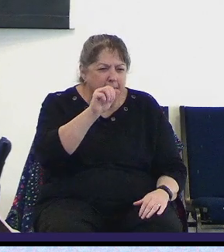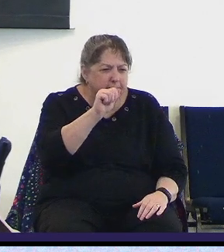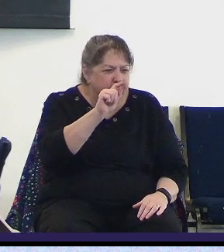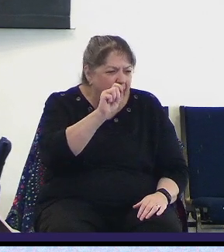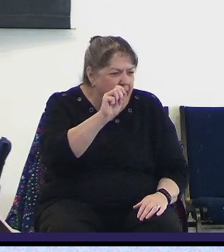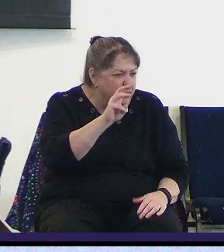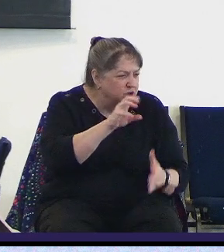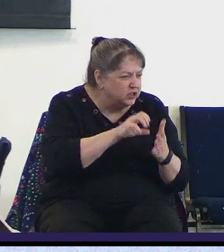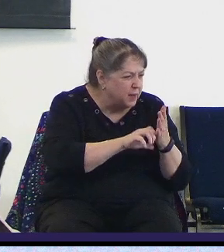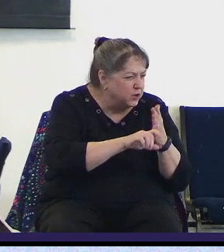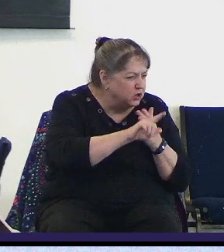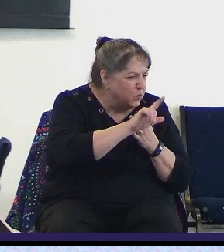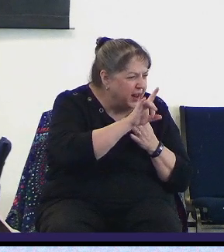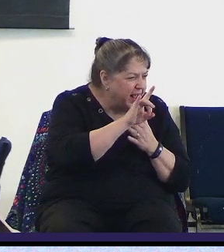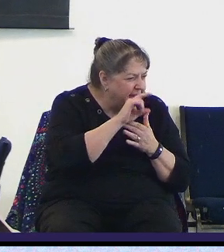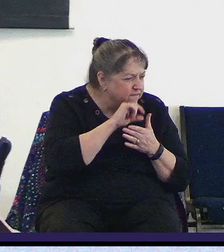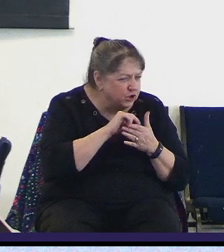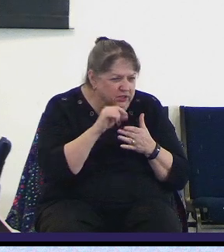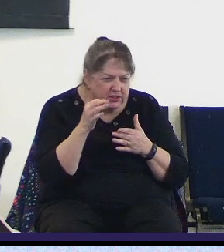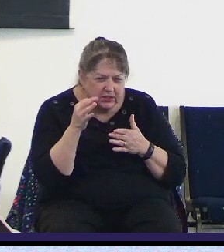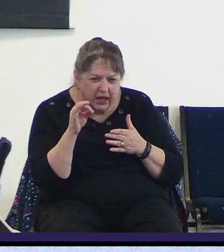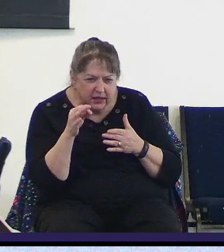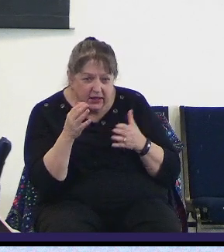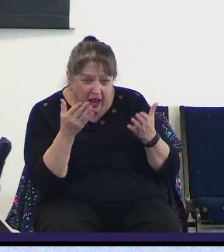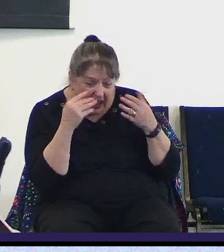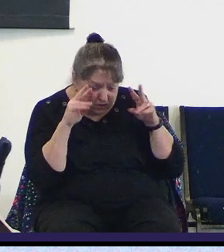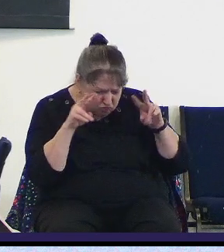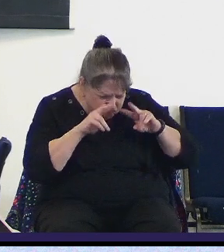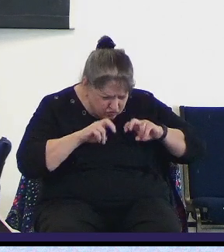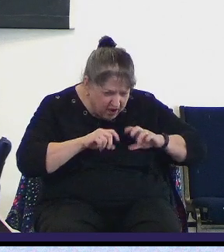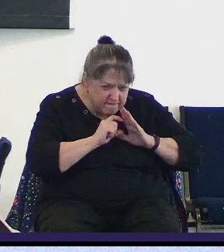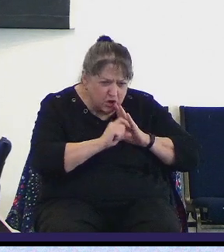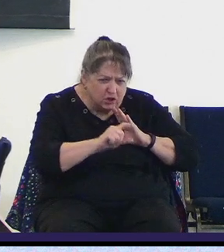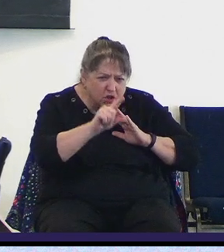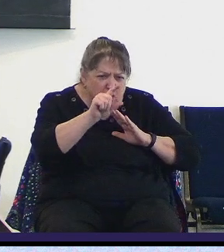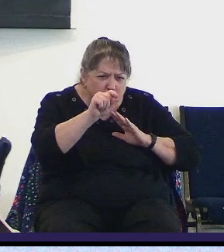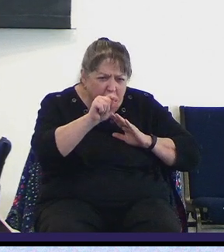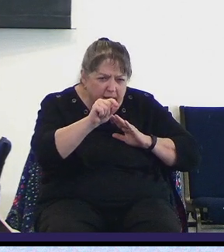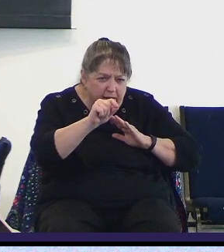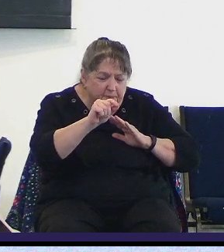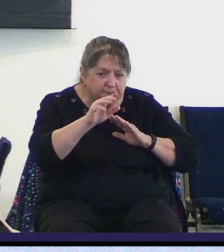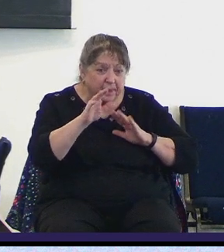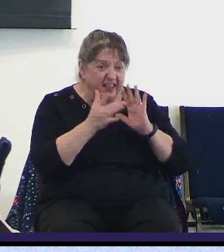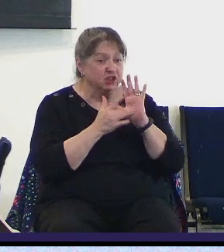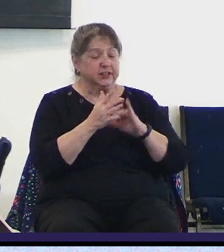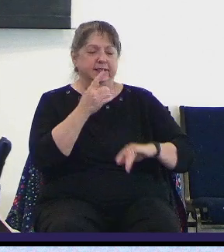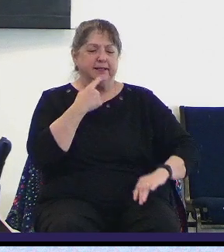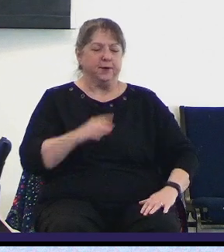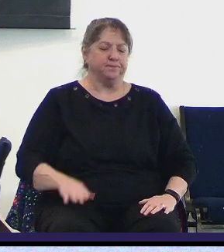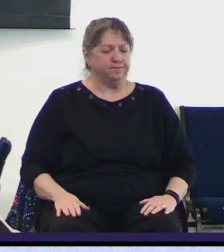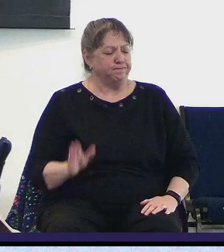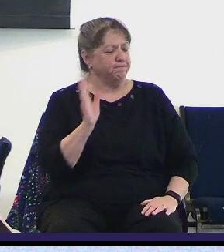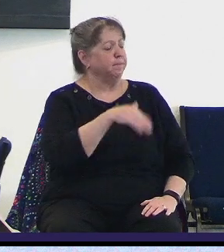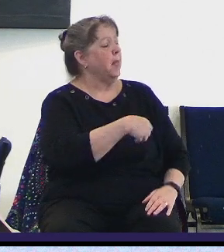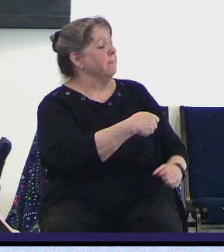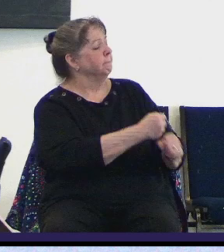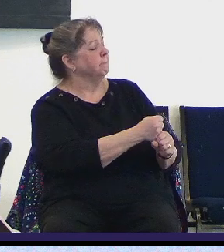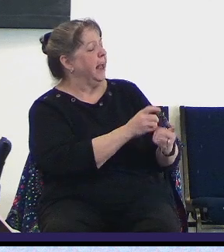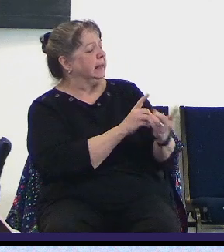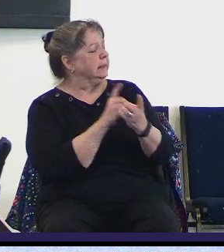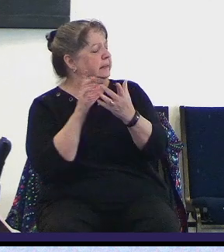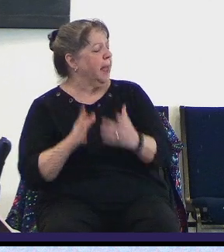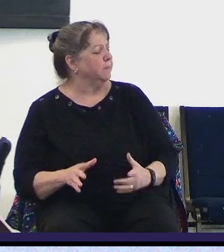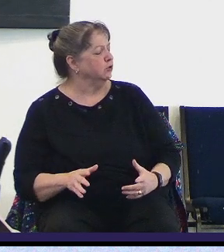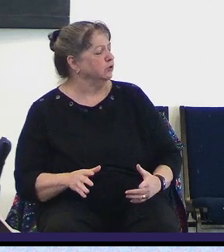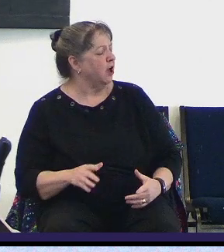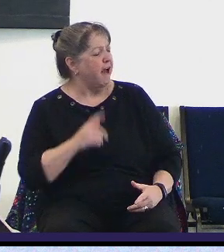Matthew 28:19. Let's look at the verse 20. It says, and teaching them, Jesus says, so he says, make disciples of all nations,